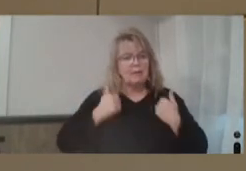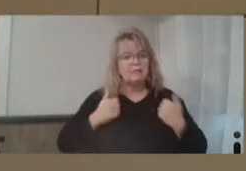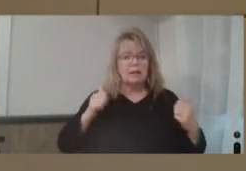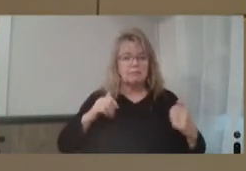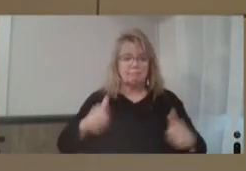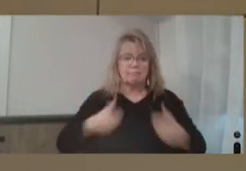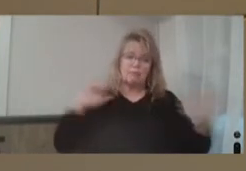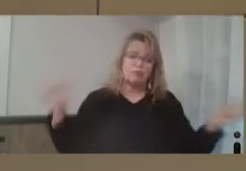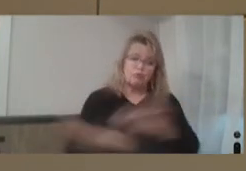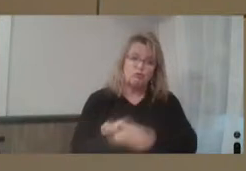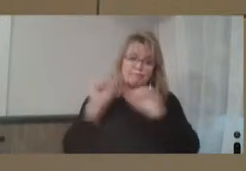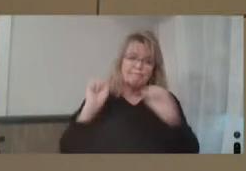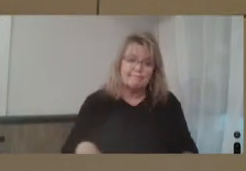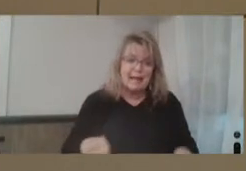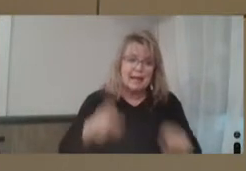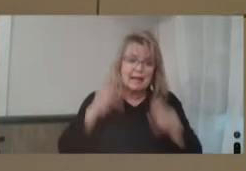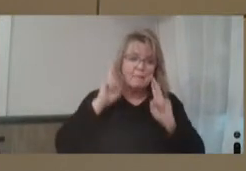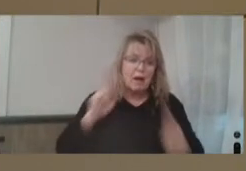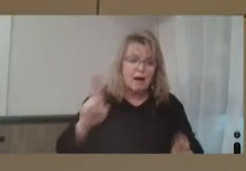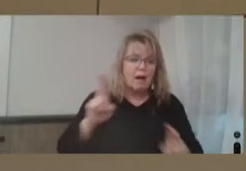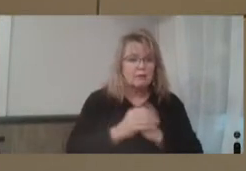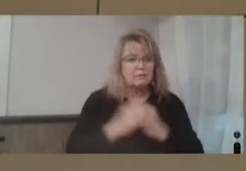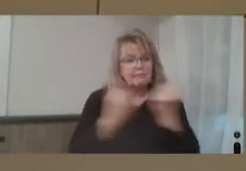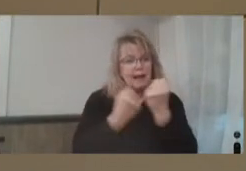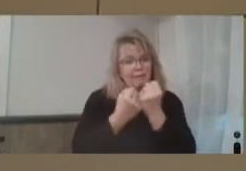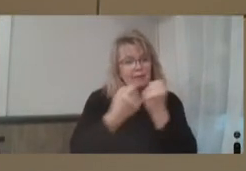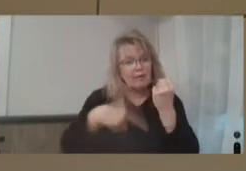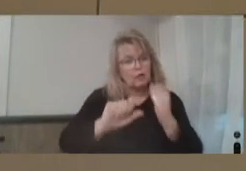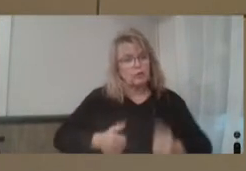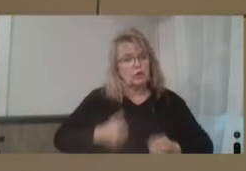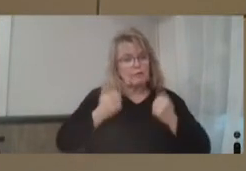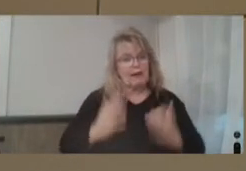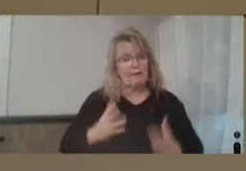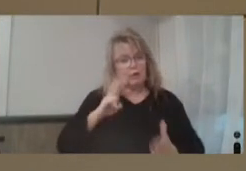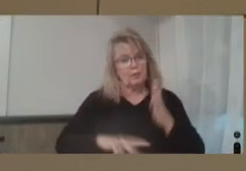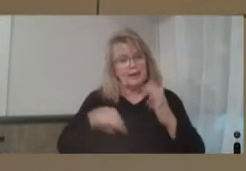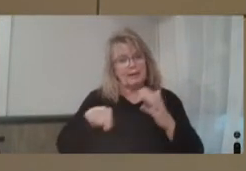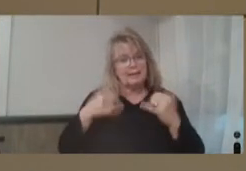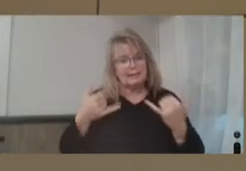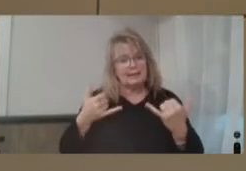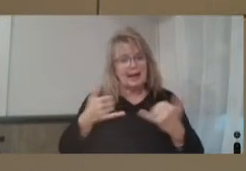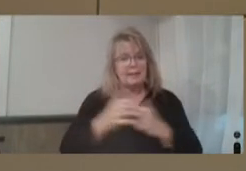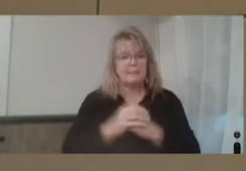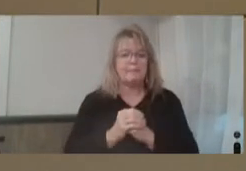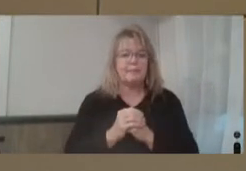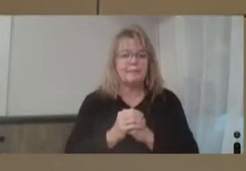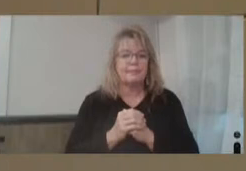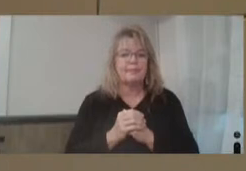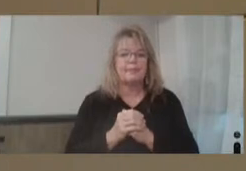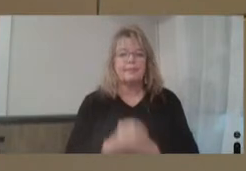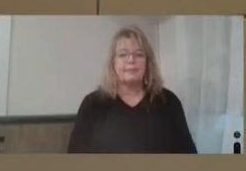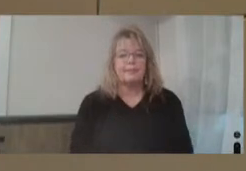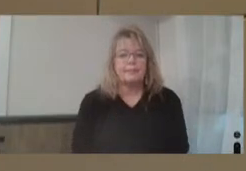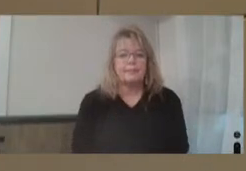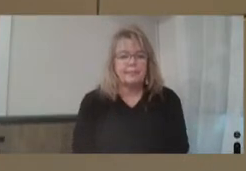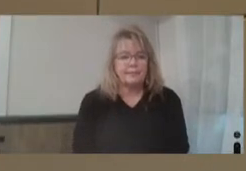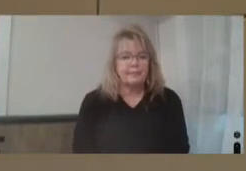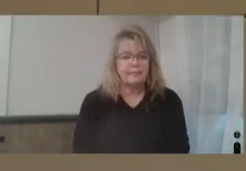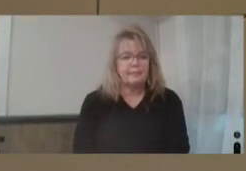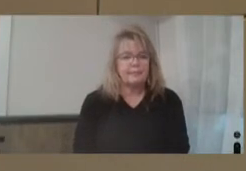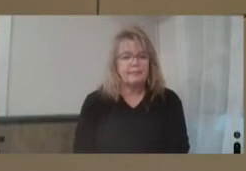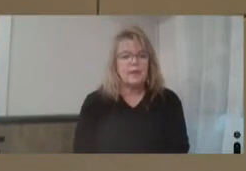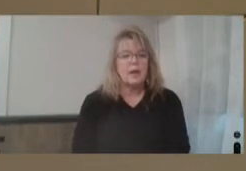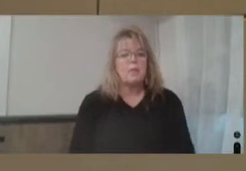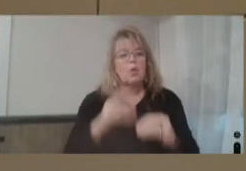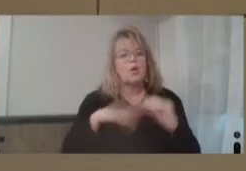honored to advocate for those survivors and read this today. Whereas more than